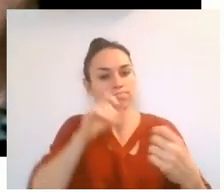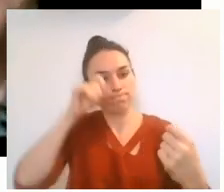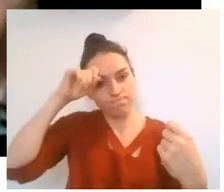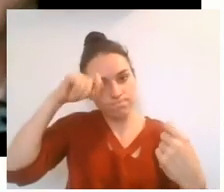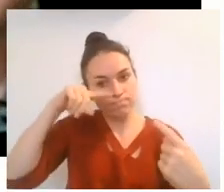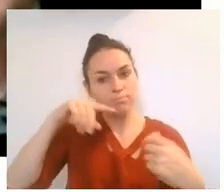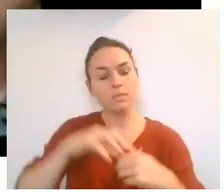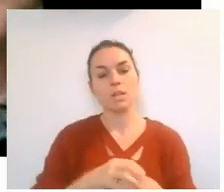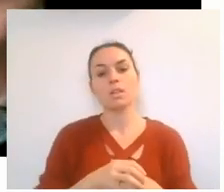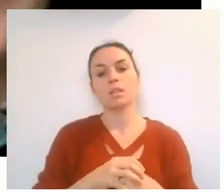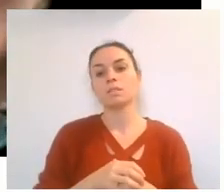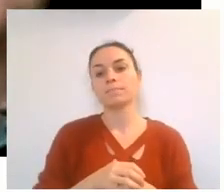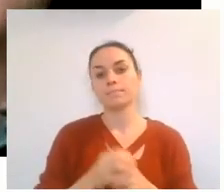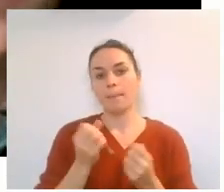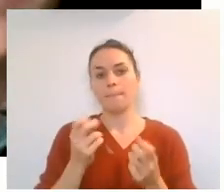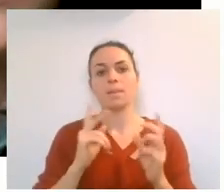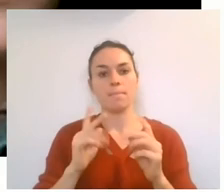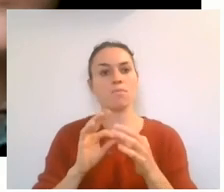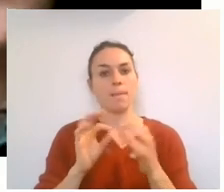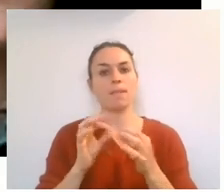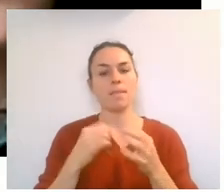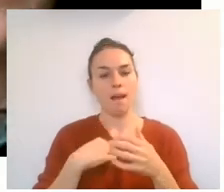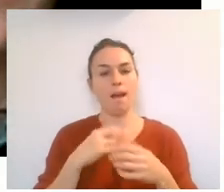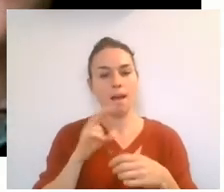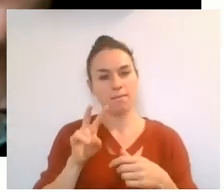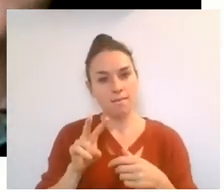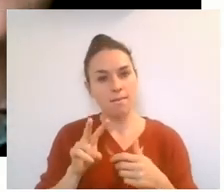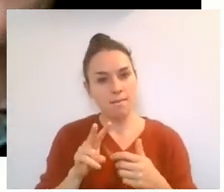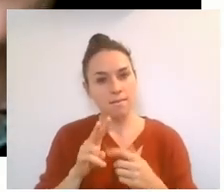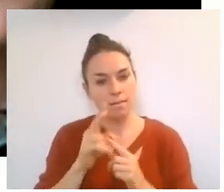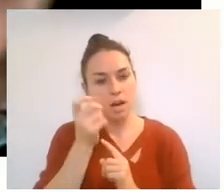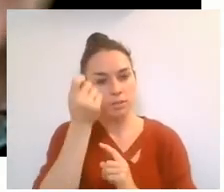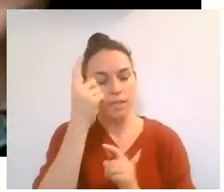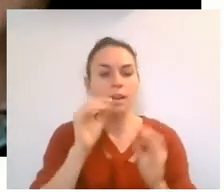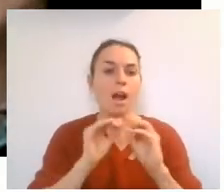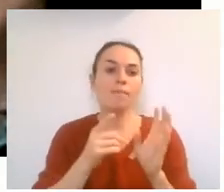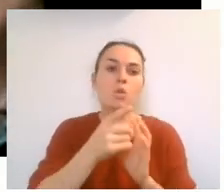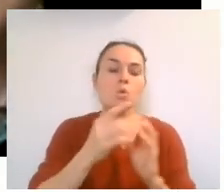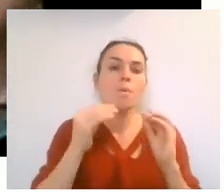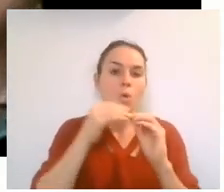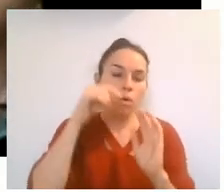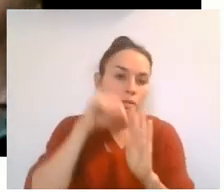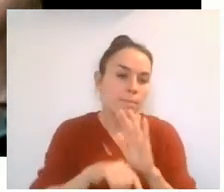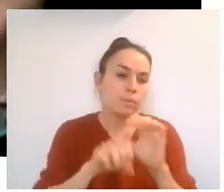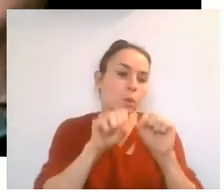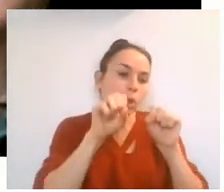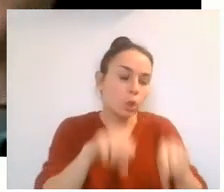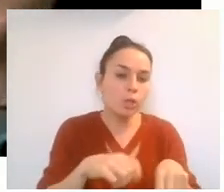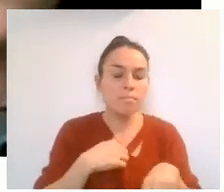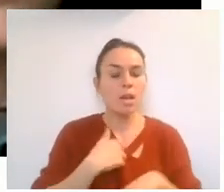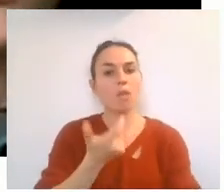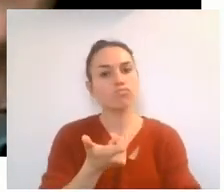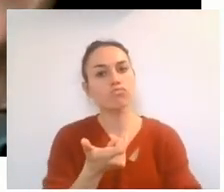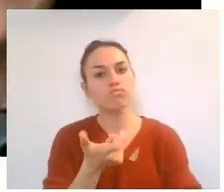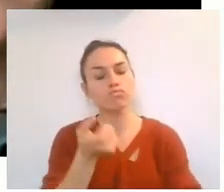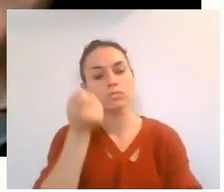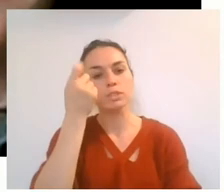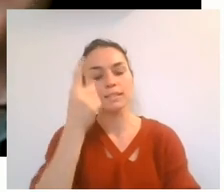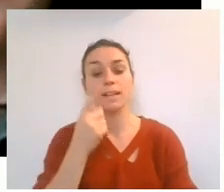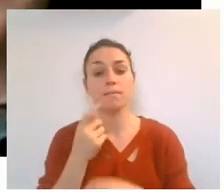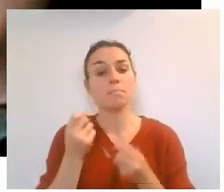and understand what you were saying, even though I know it goes into a lot more depth than that. So I want to thank you so much for joining